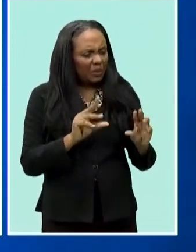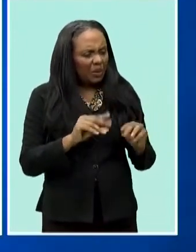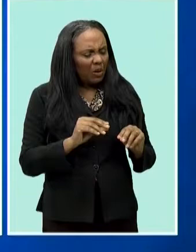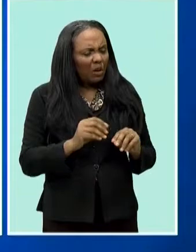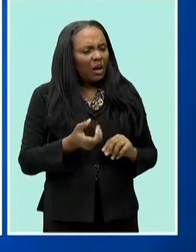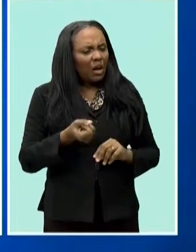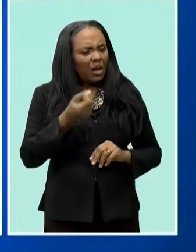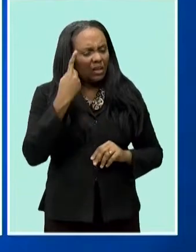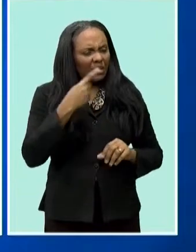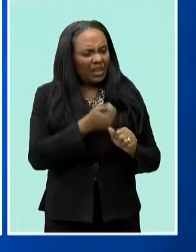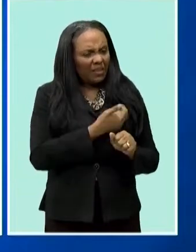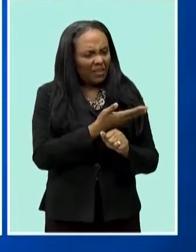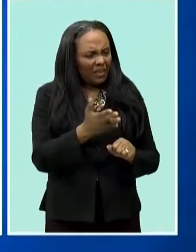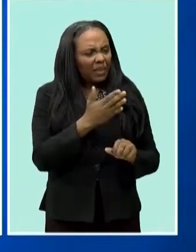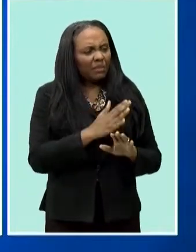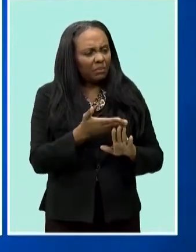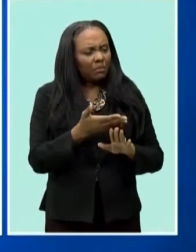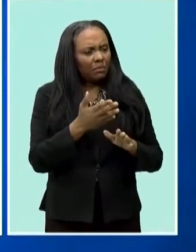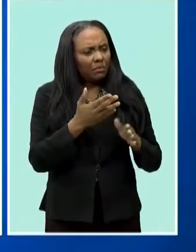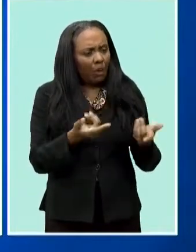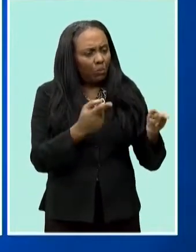If you don't comply with the edict,